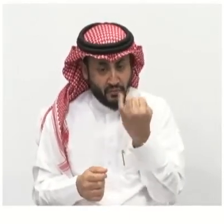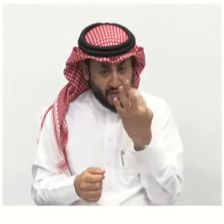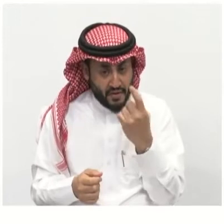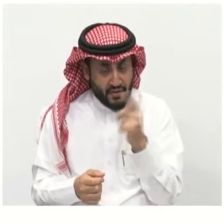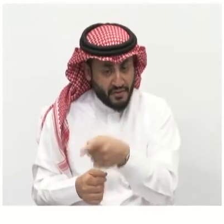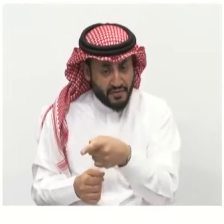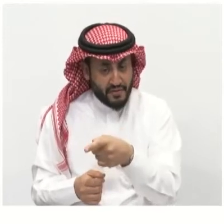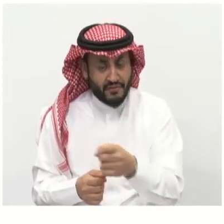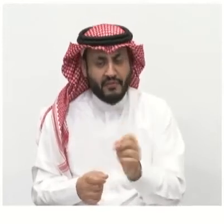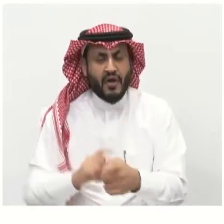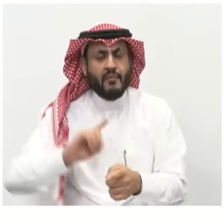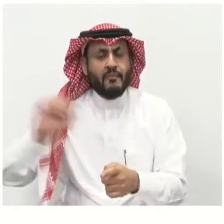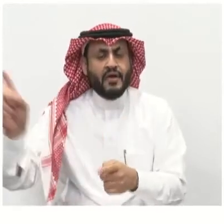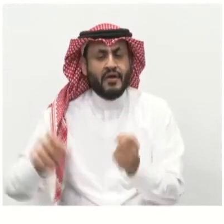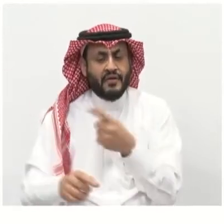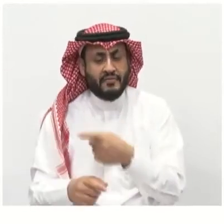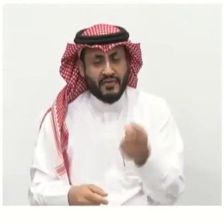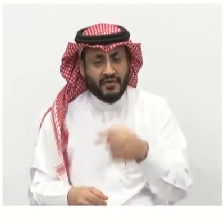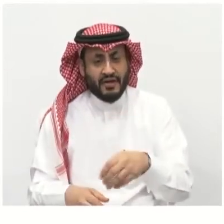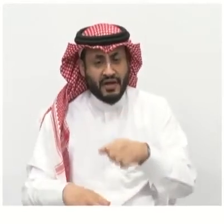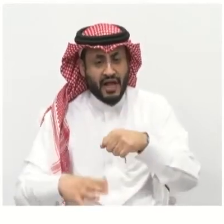those in and on. Ready?